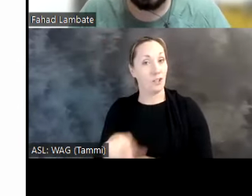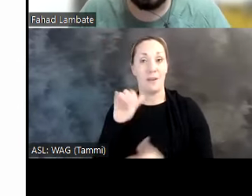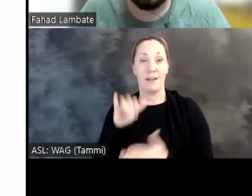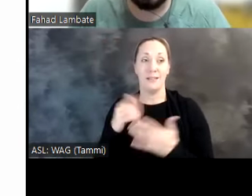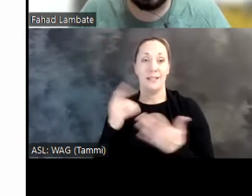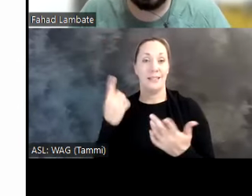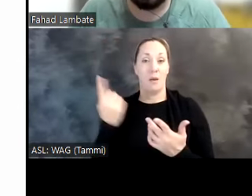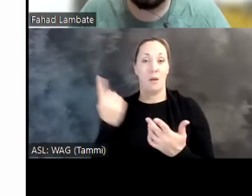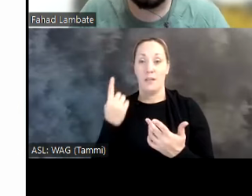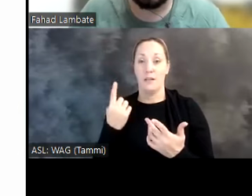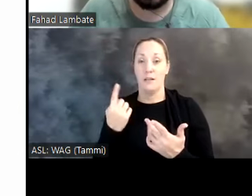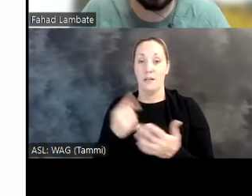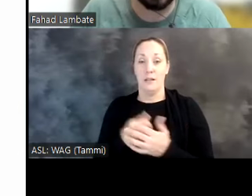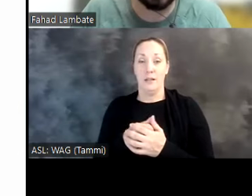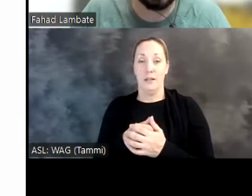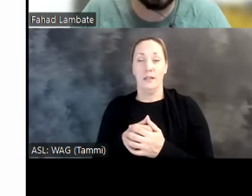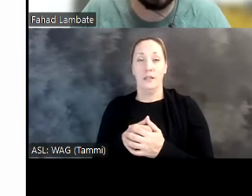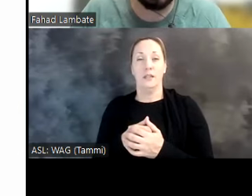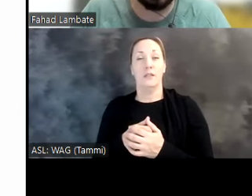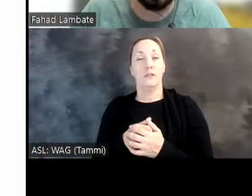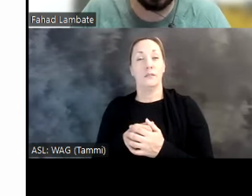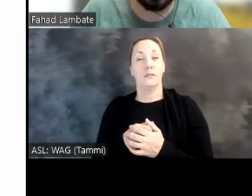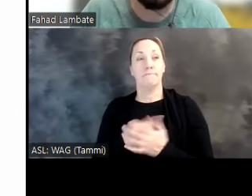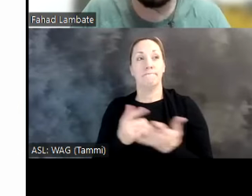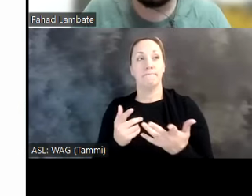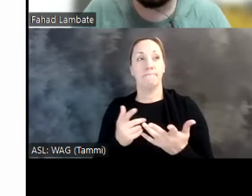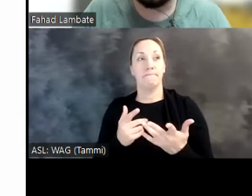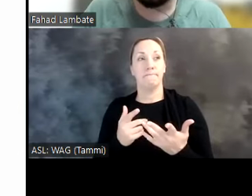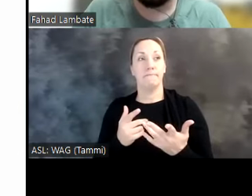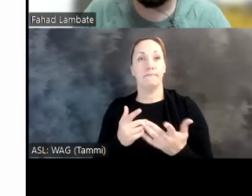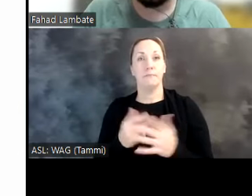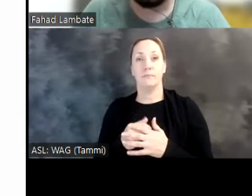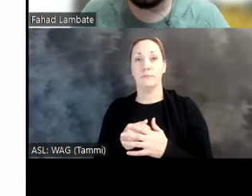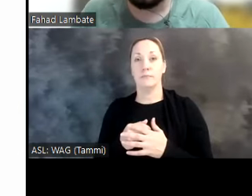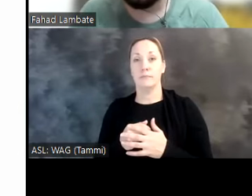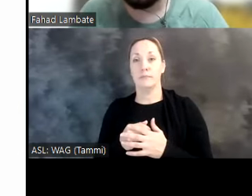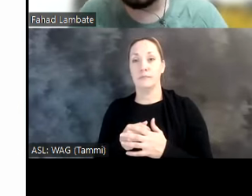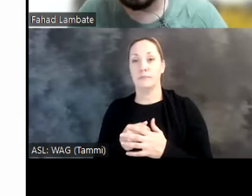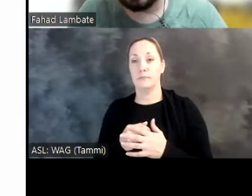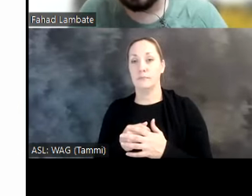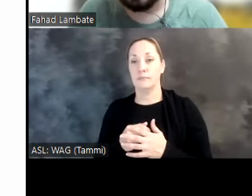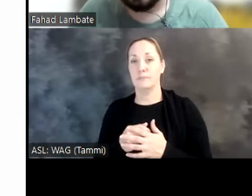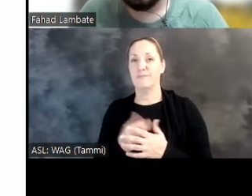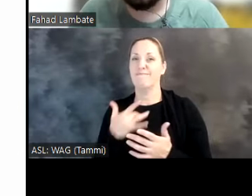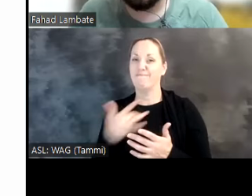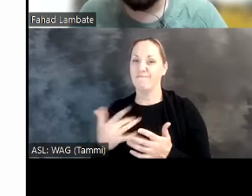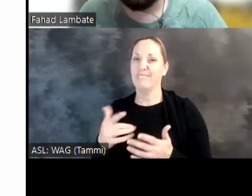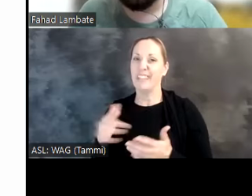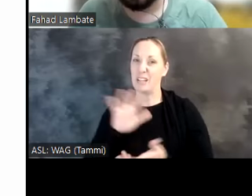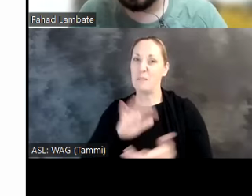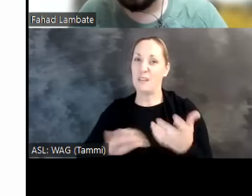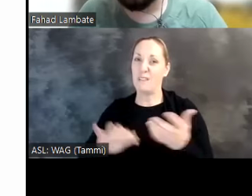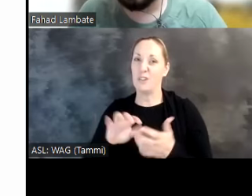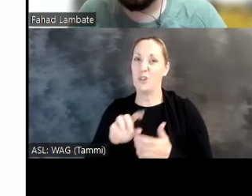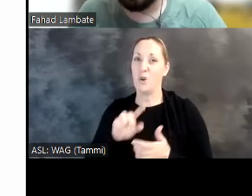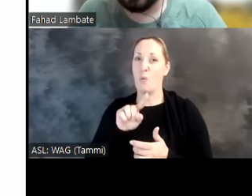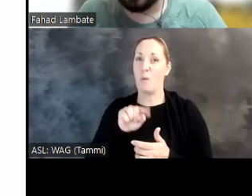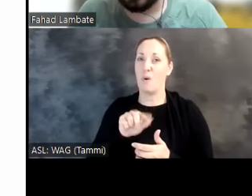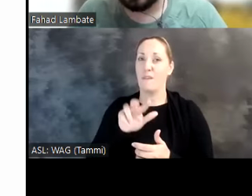something which is more on the confusing side between 143